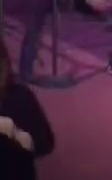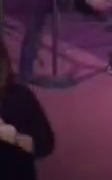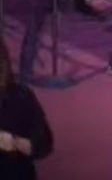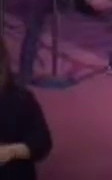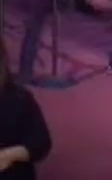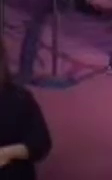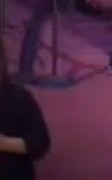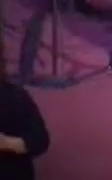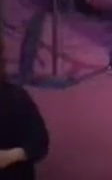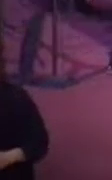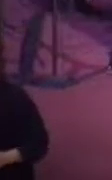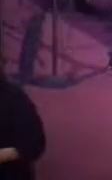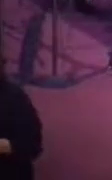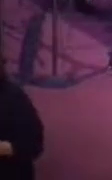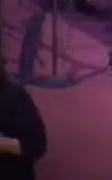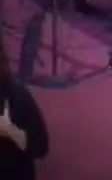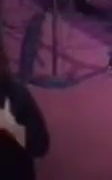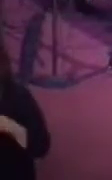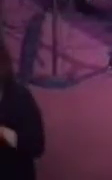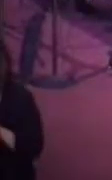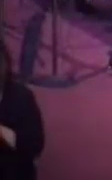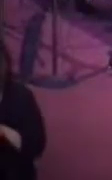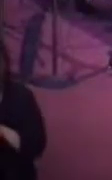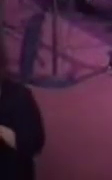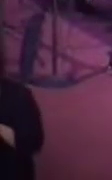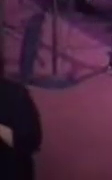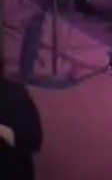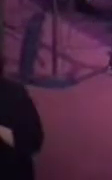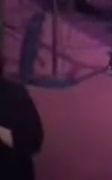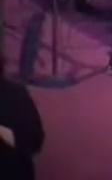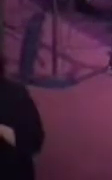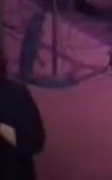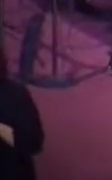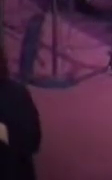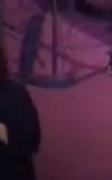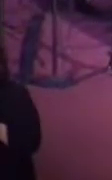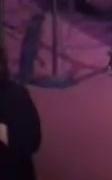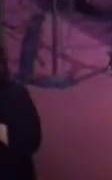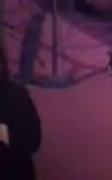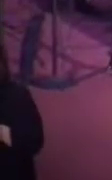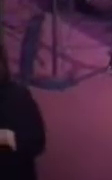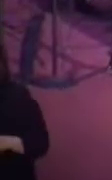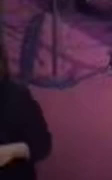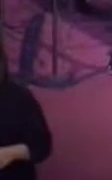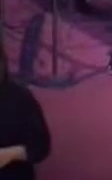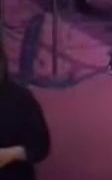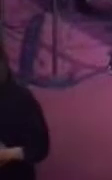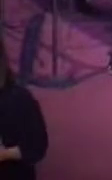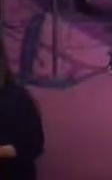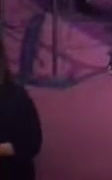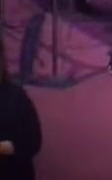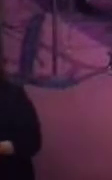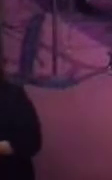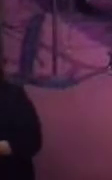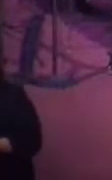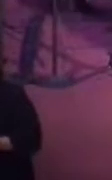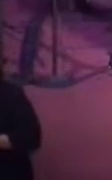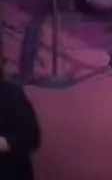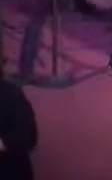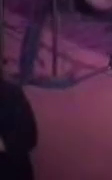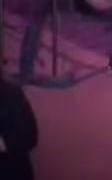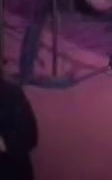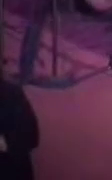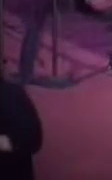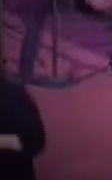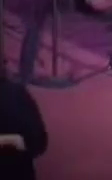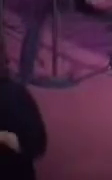believe, some, that they had an access door here at the bottom to where they could go in and get the lions out or do whatever they needed to do within that